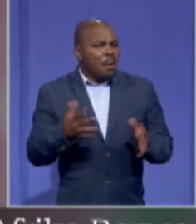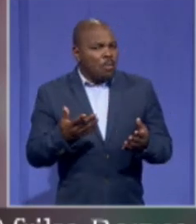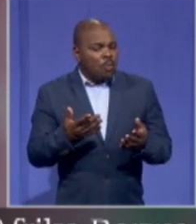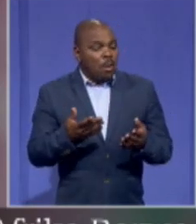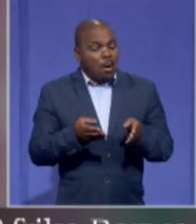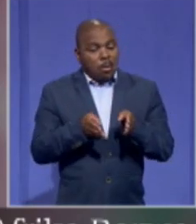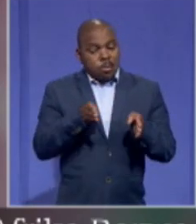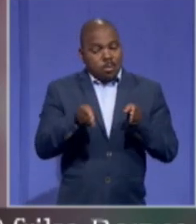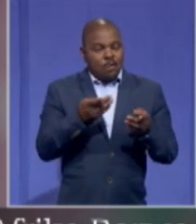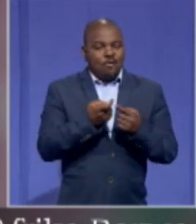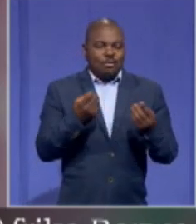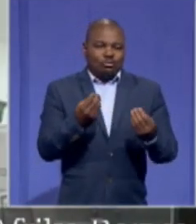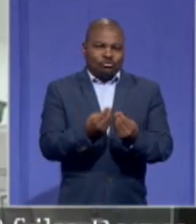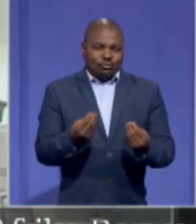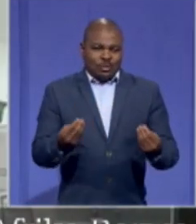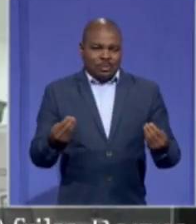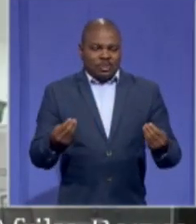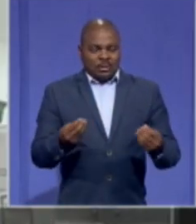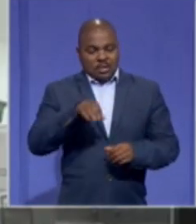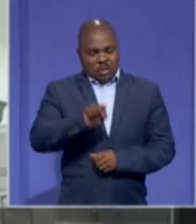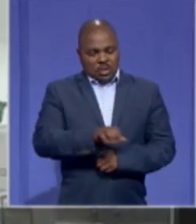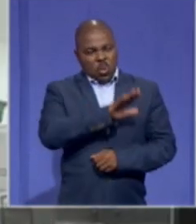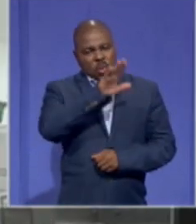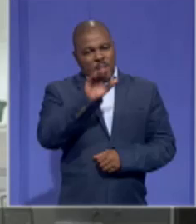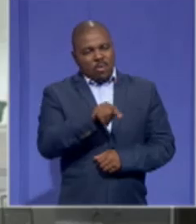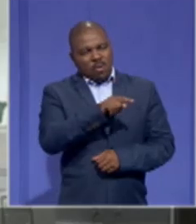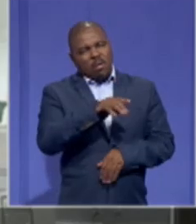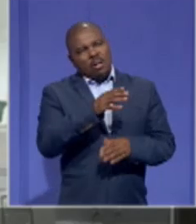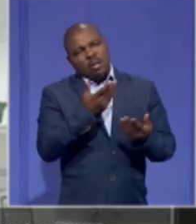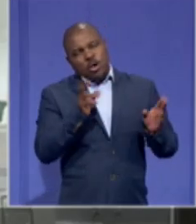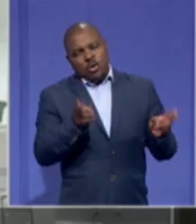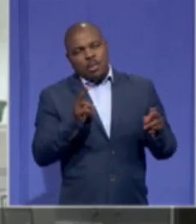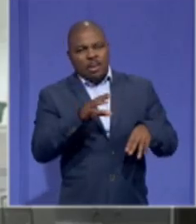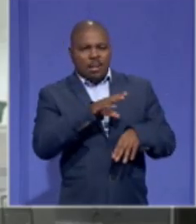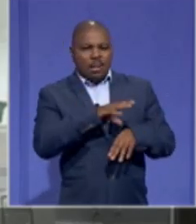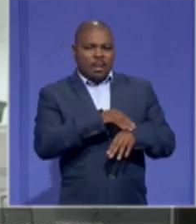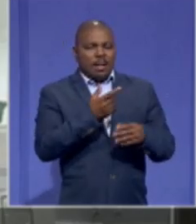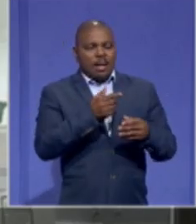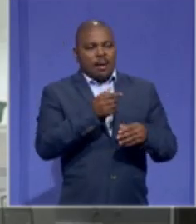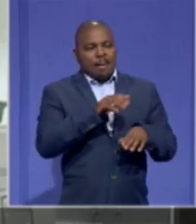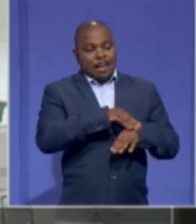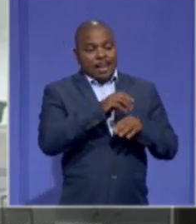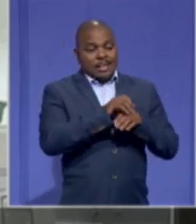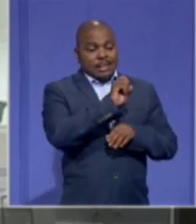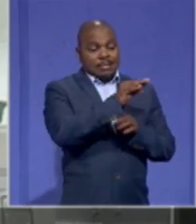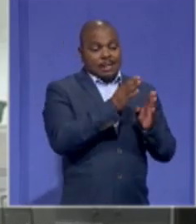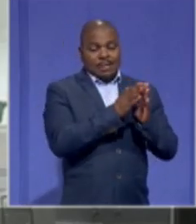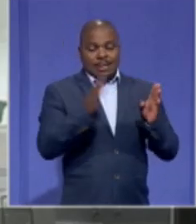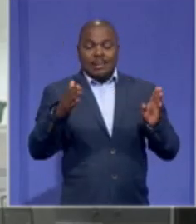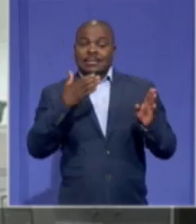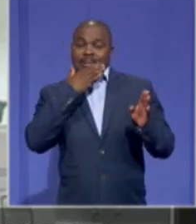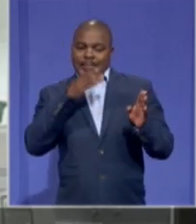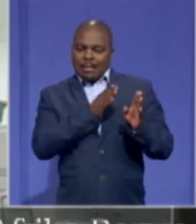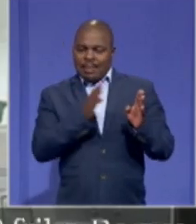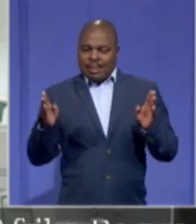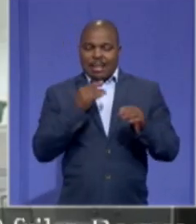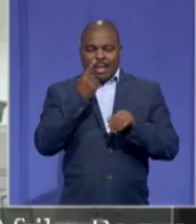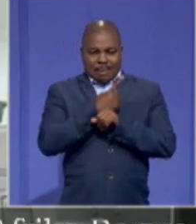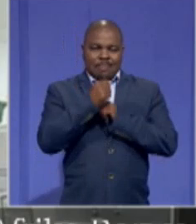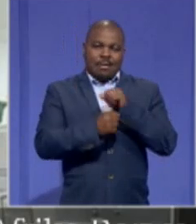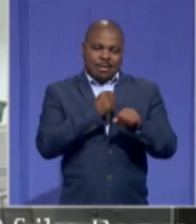children, usually in South Africa between the months of September to December every